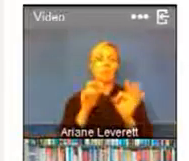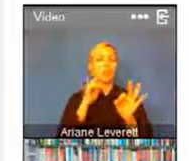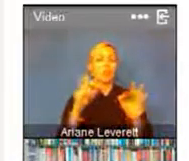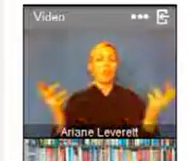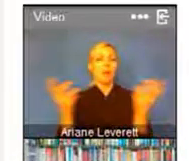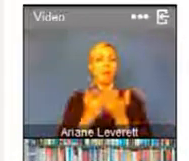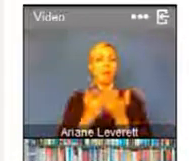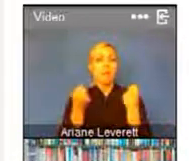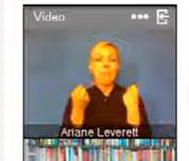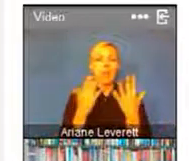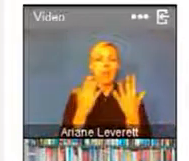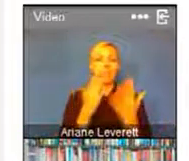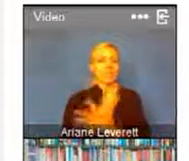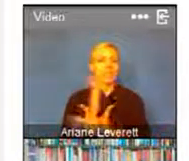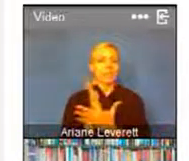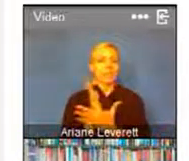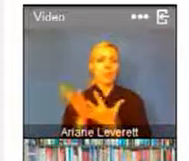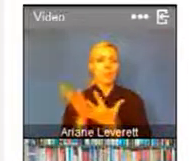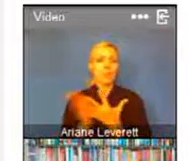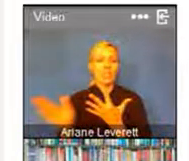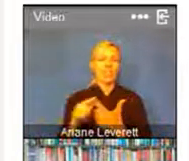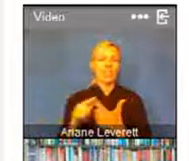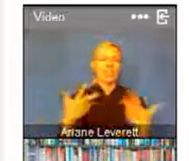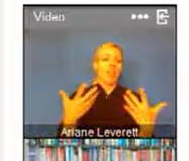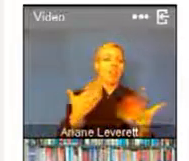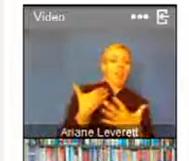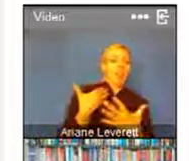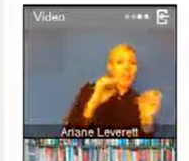more content than the German term of education.